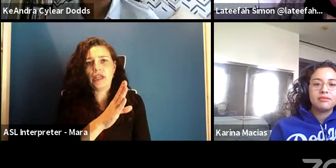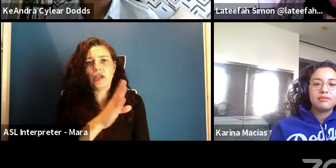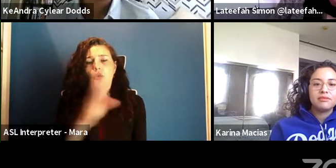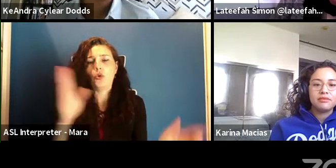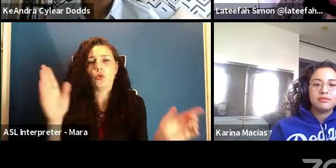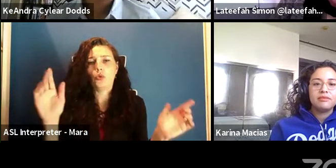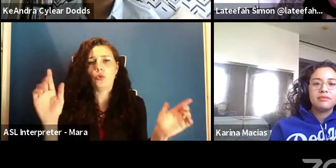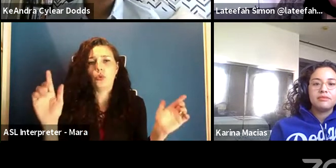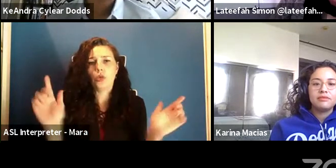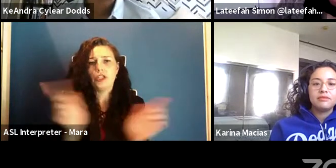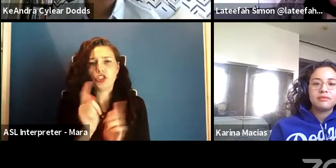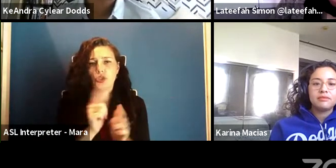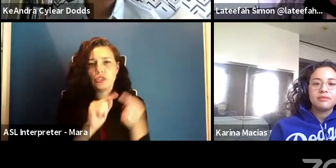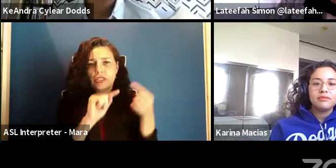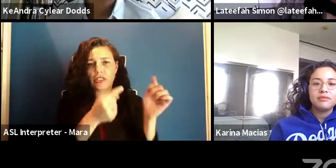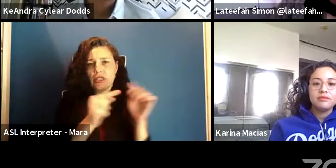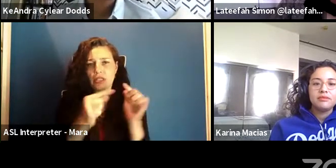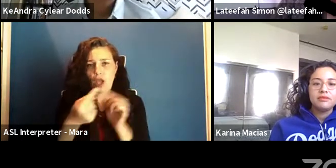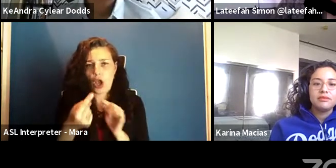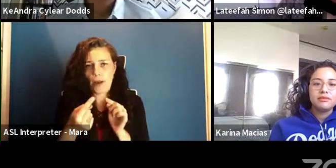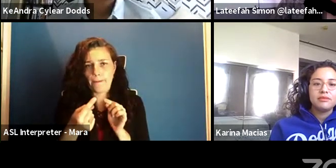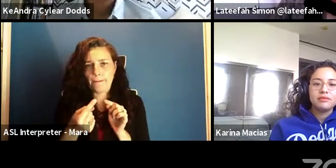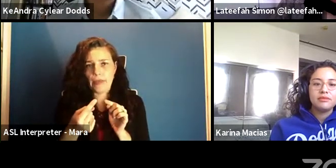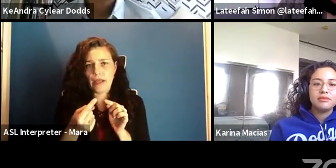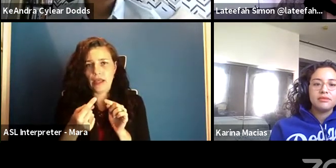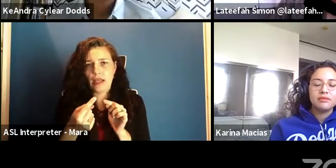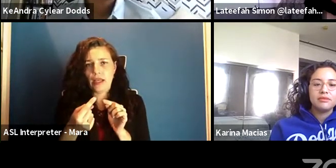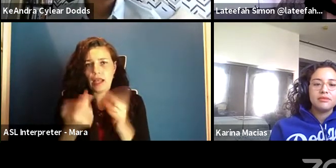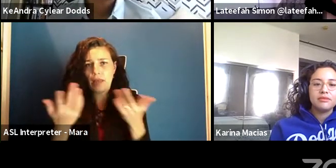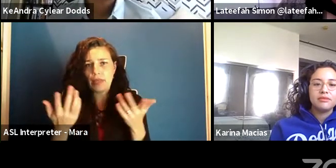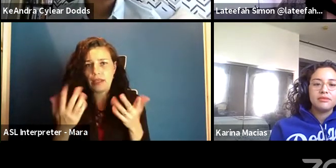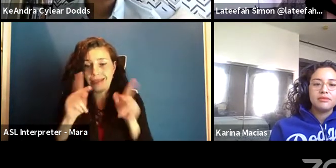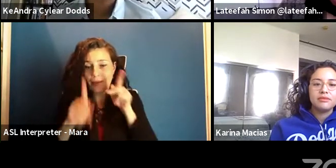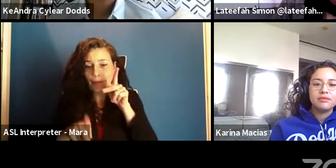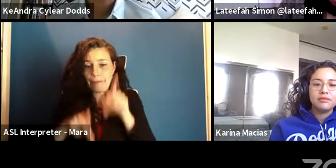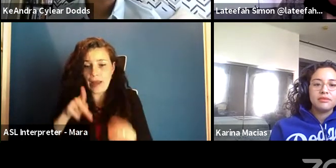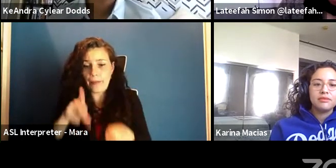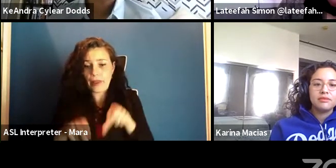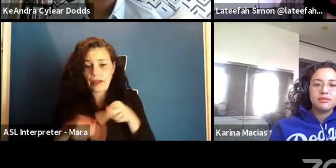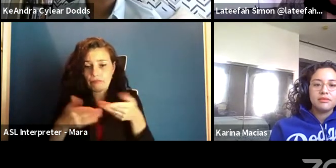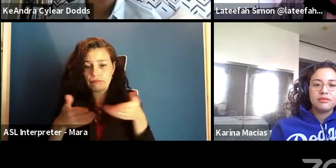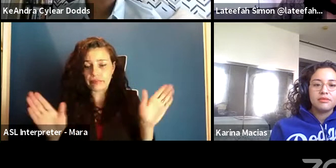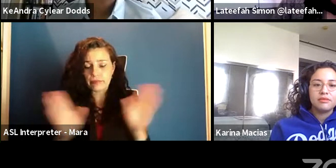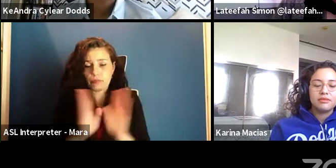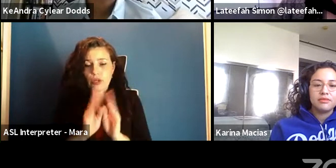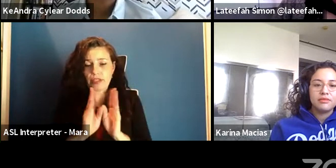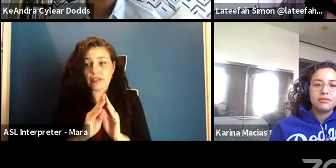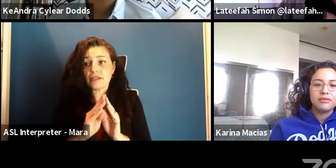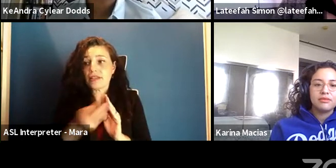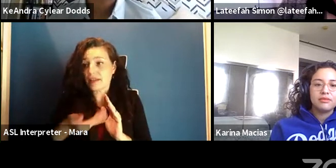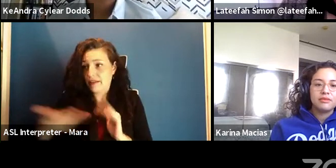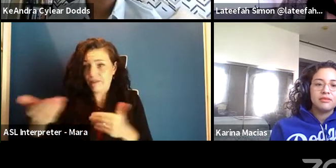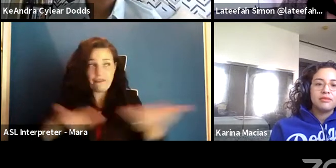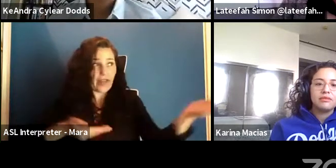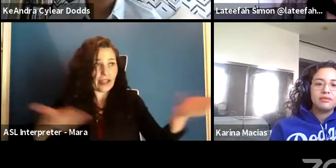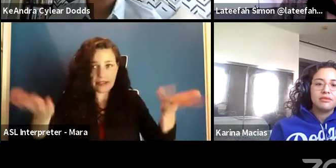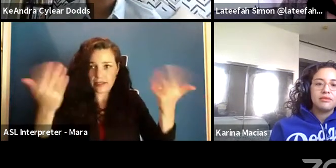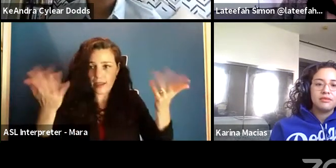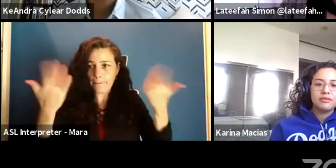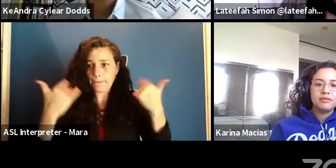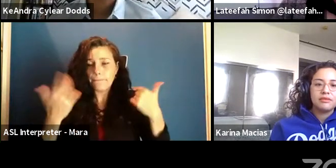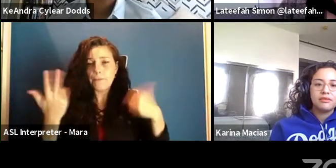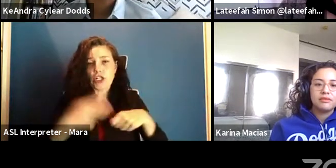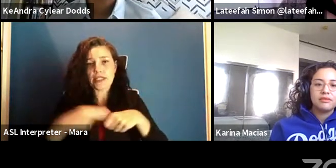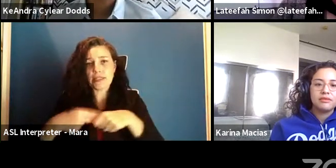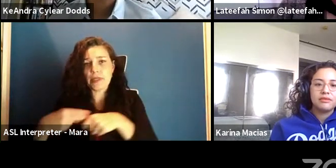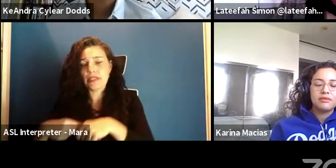process invites the public to participate in a variety of different ways. It could be boards and commissions, it could be